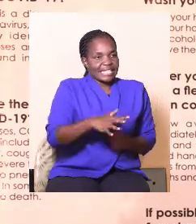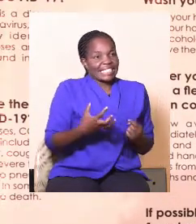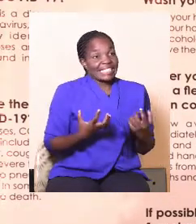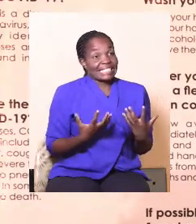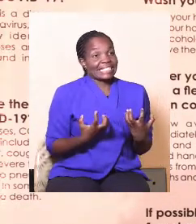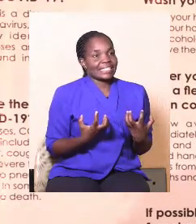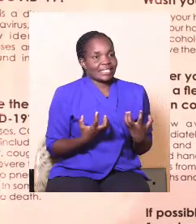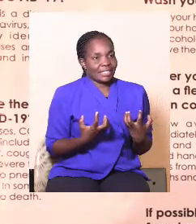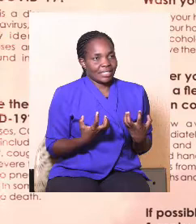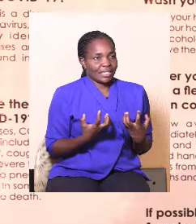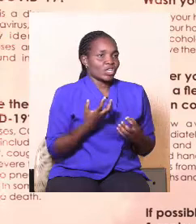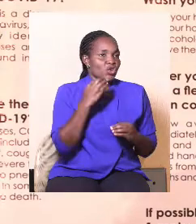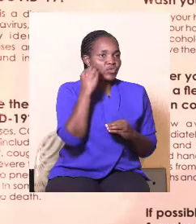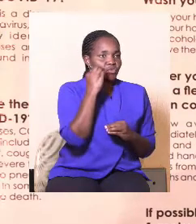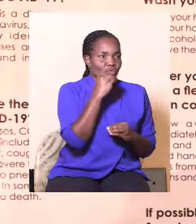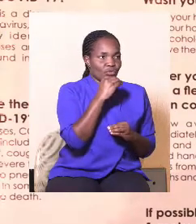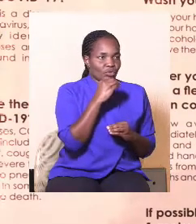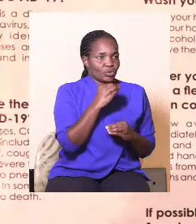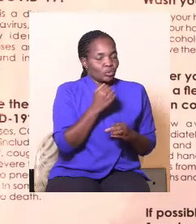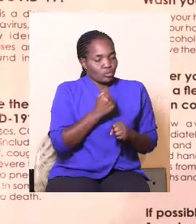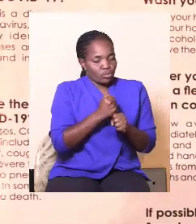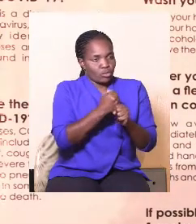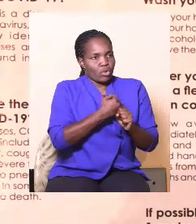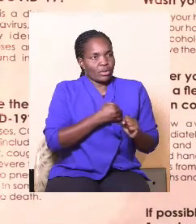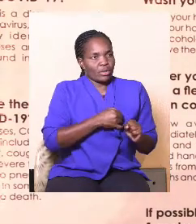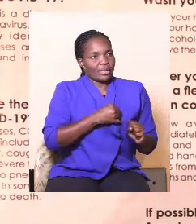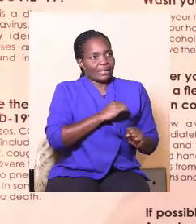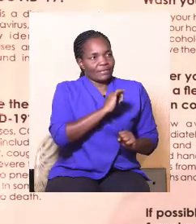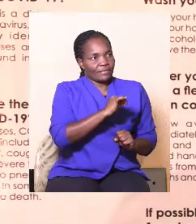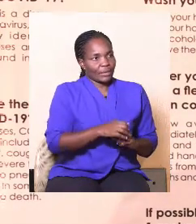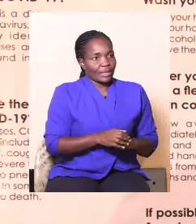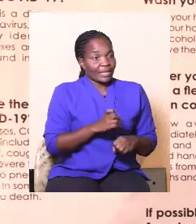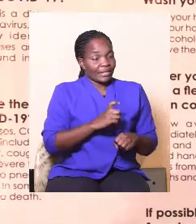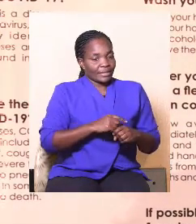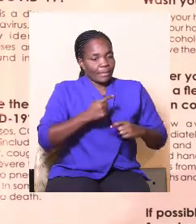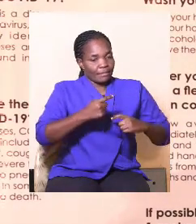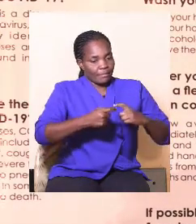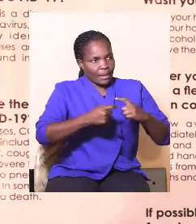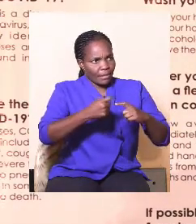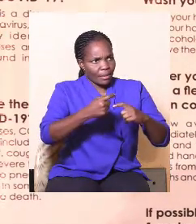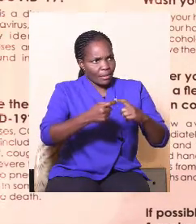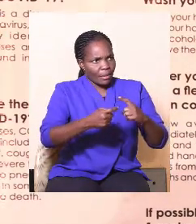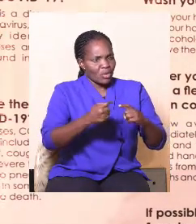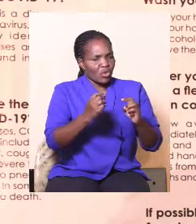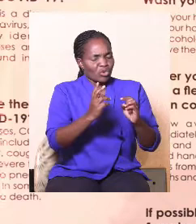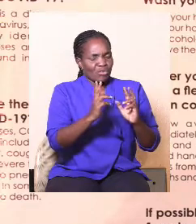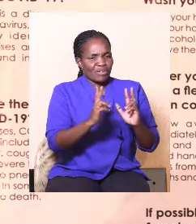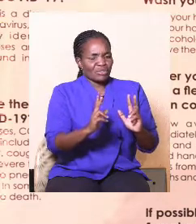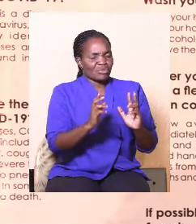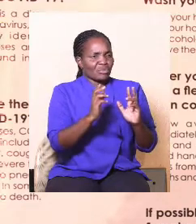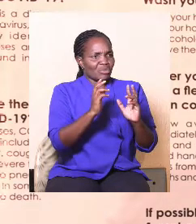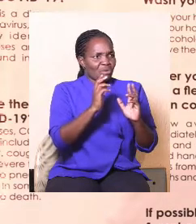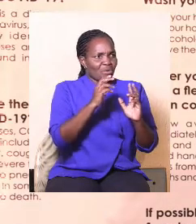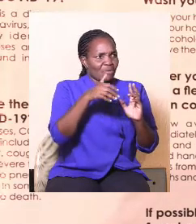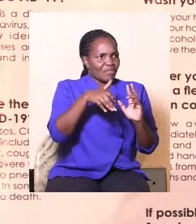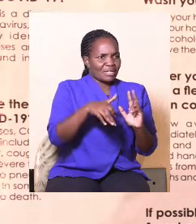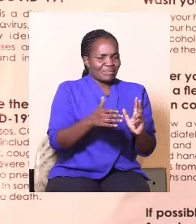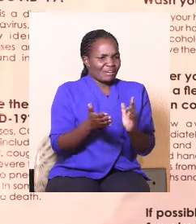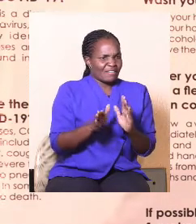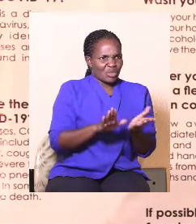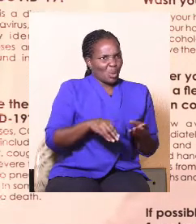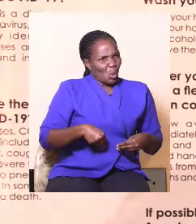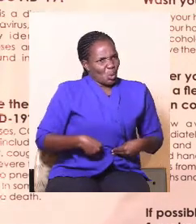basic food stuff that you need to sustain your livelihood. It's a time of emergency. We don't want any Namibian to